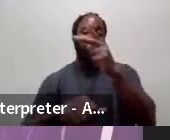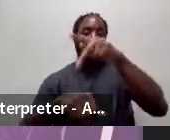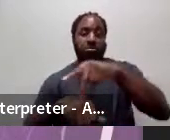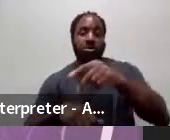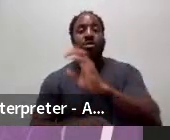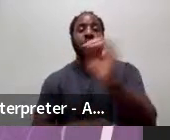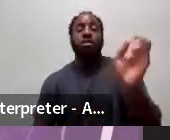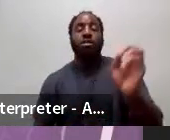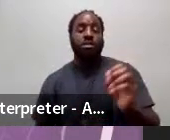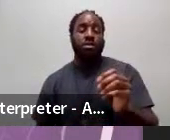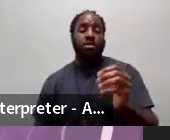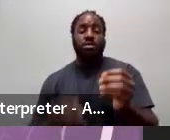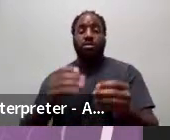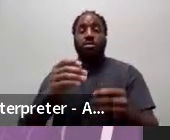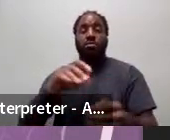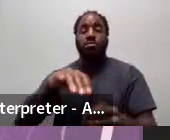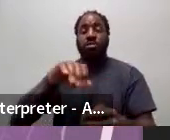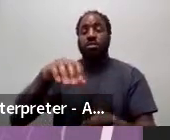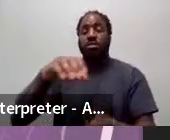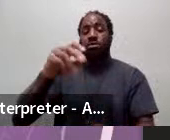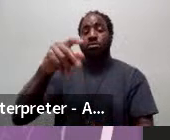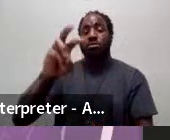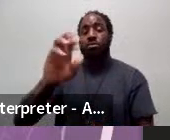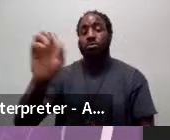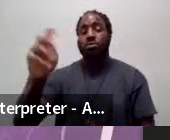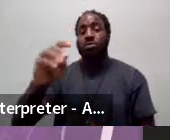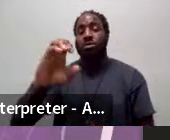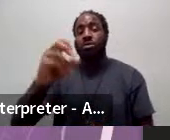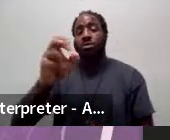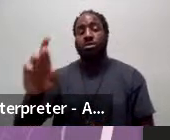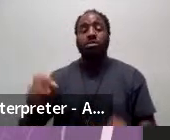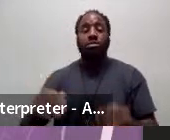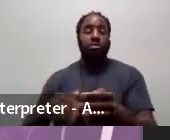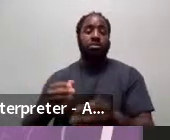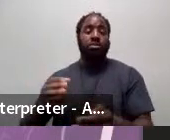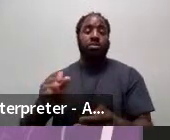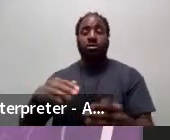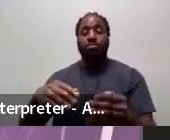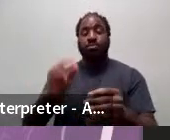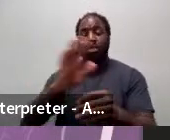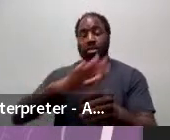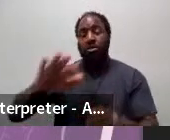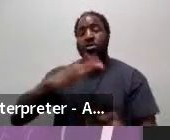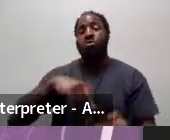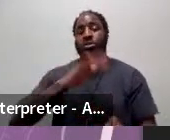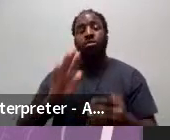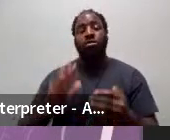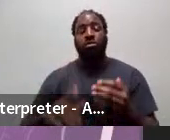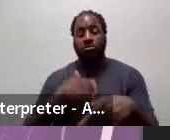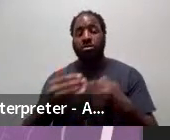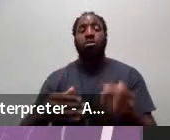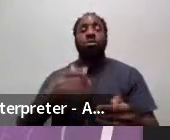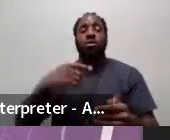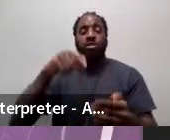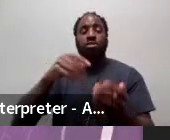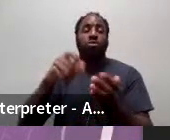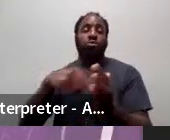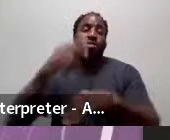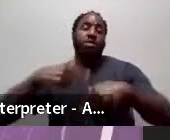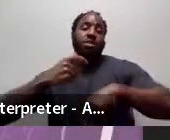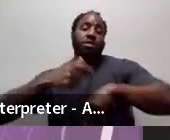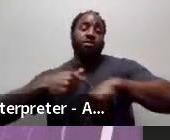that we discussed prior. This really is a once-in-a-lifetime opportunity to capitalize on the new regional train service and support